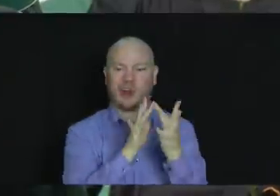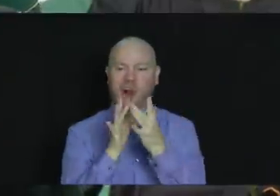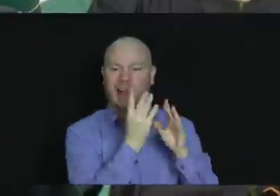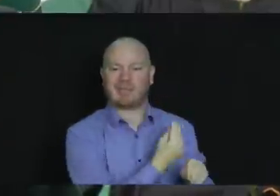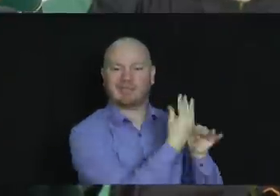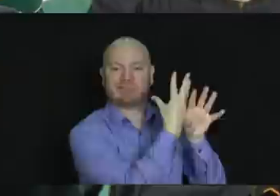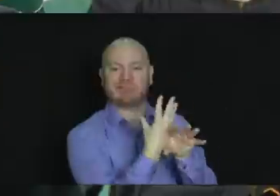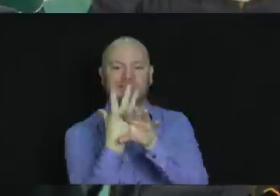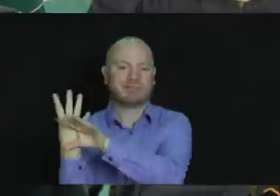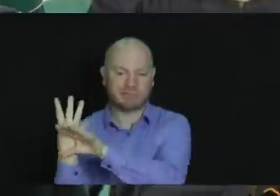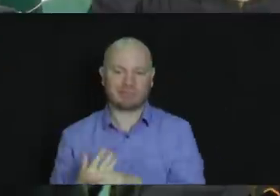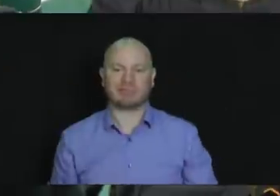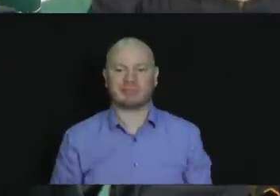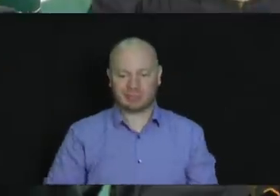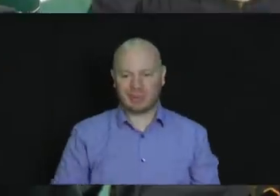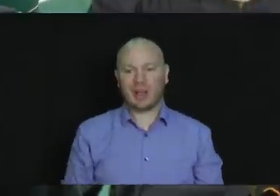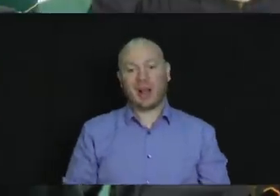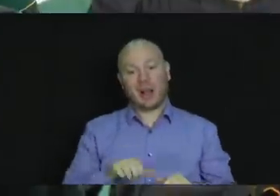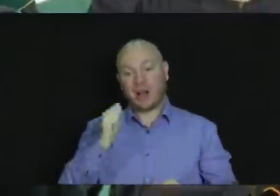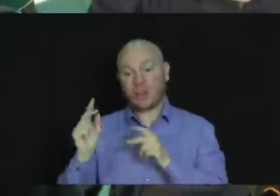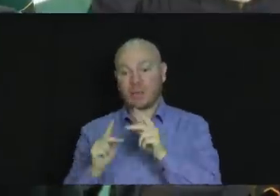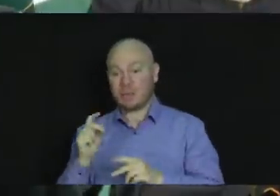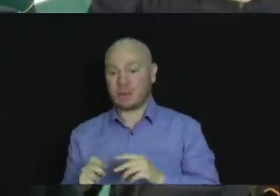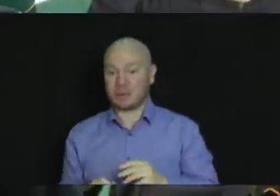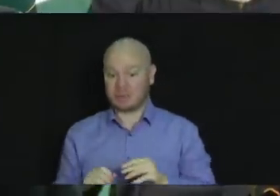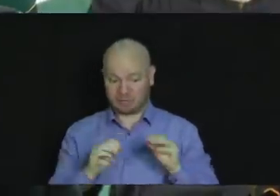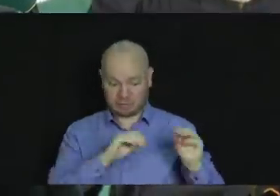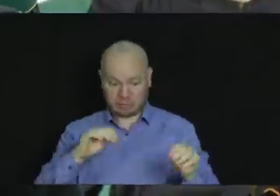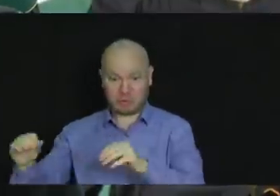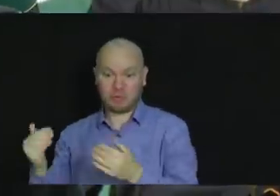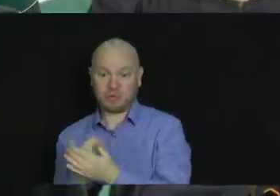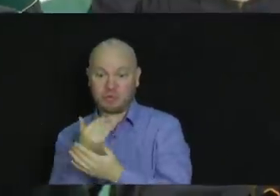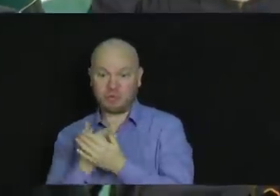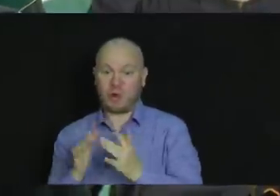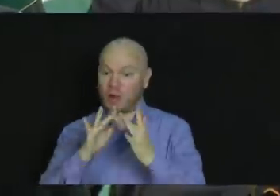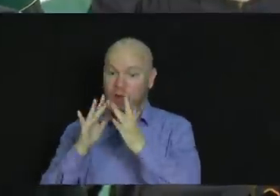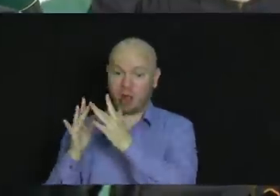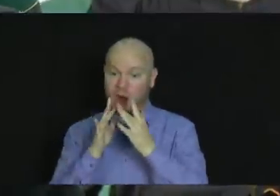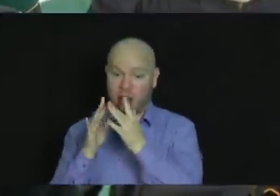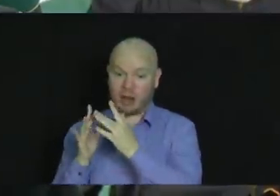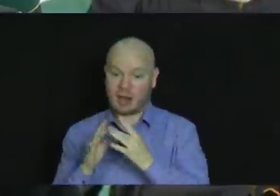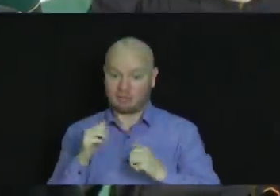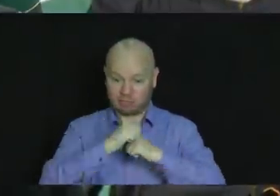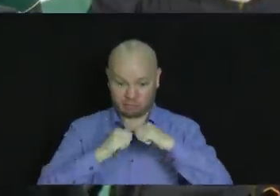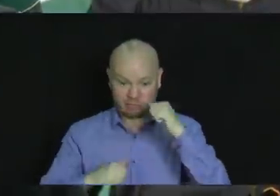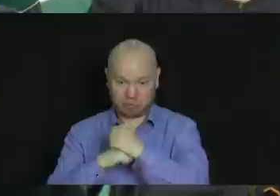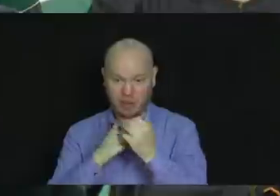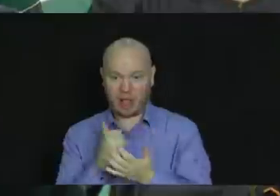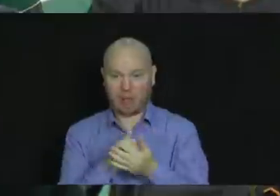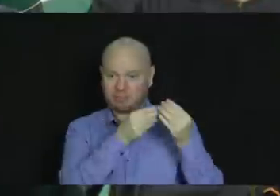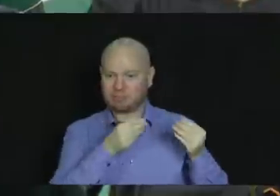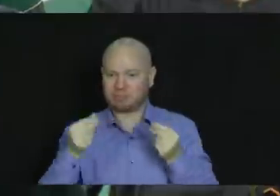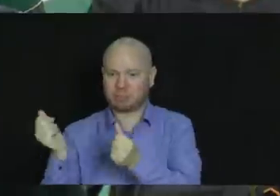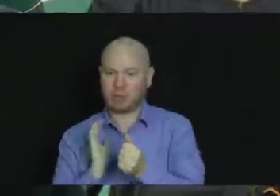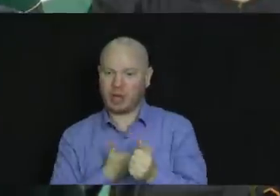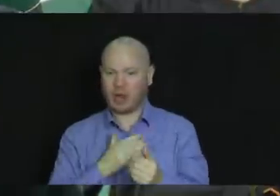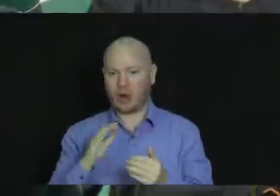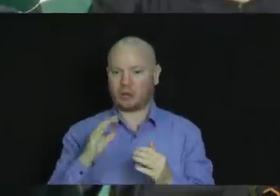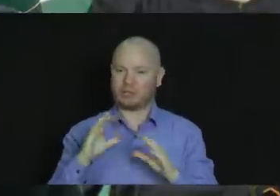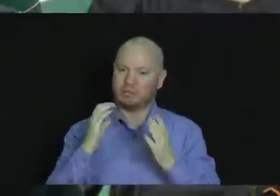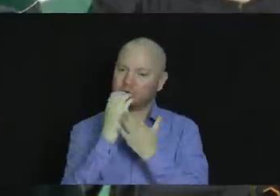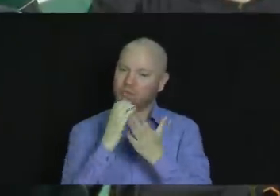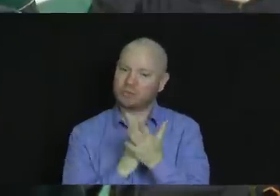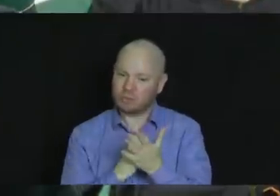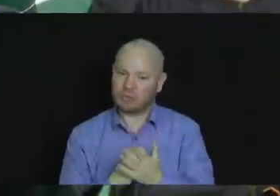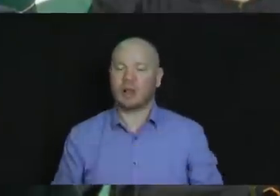our digital infrastructure to support online courses and services, and who modified our physical spaces,